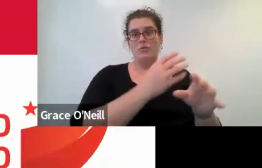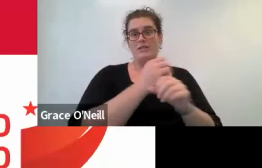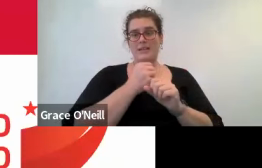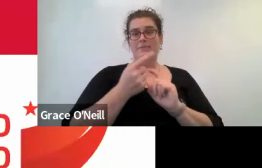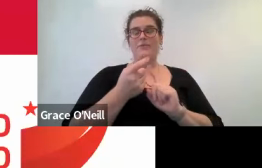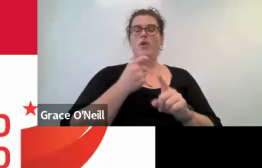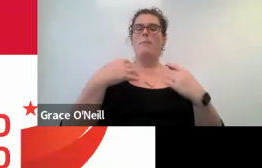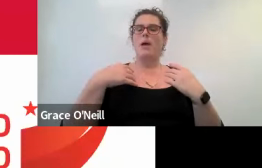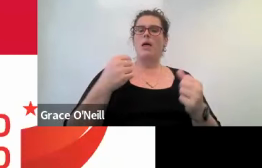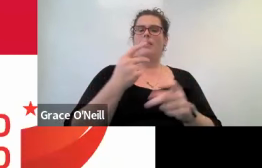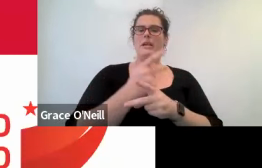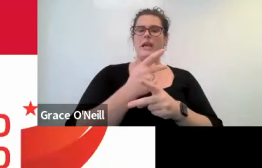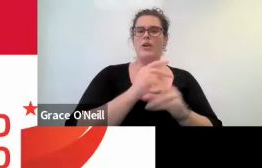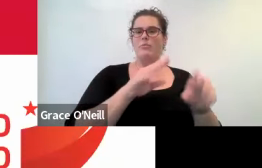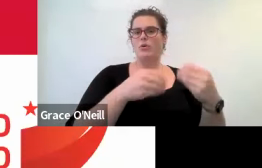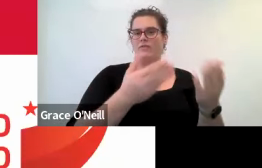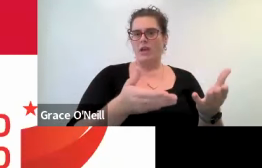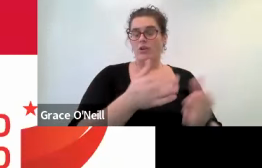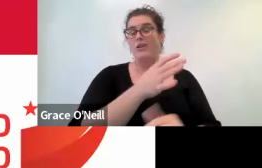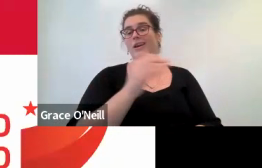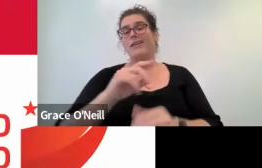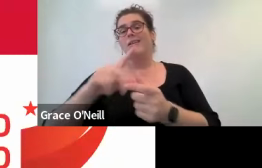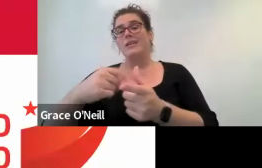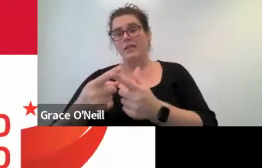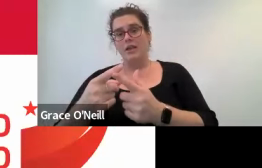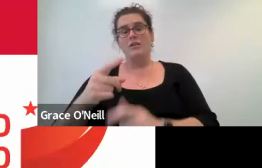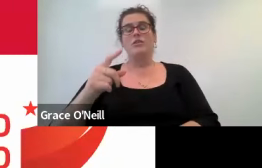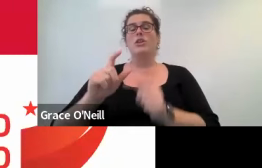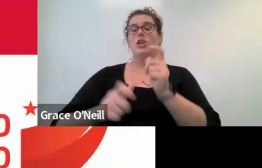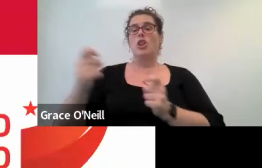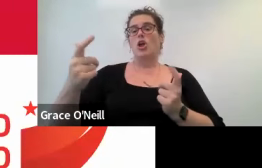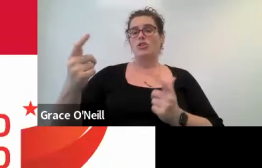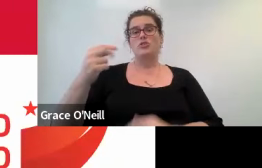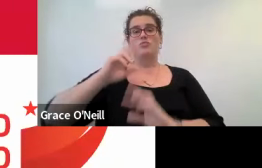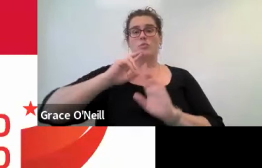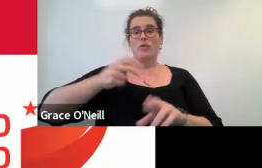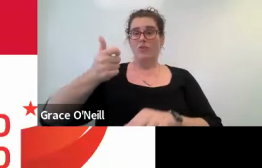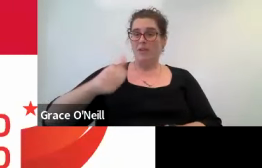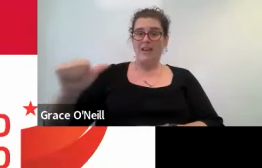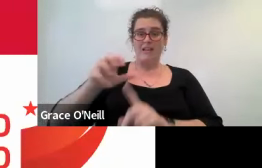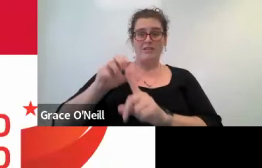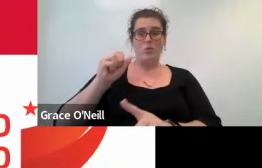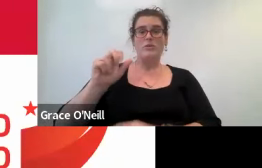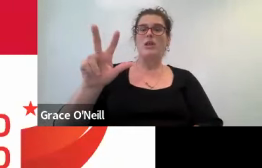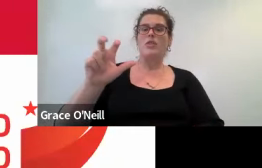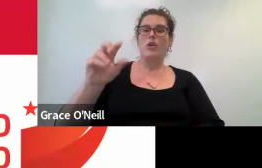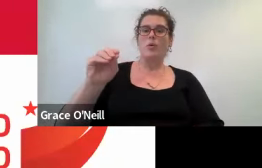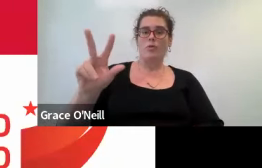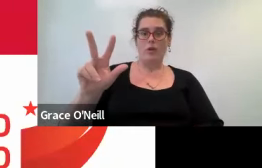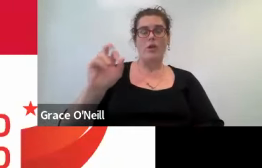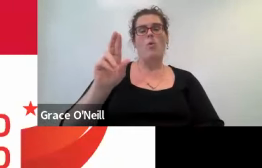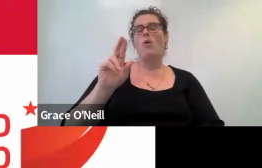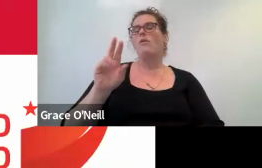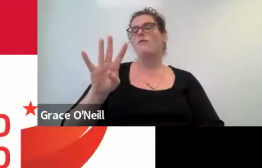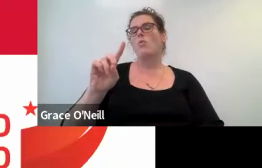And then the largest, this was the largest reported amount from any single source. 303 or